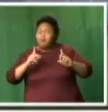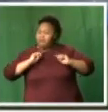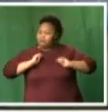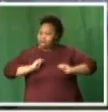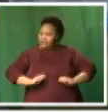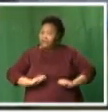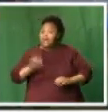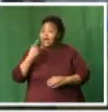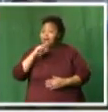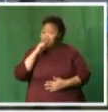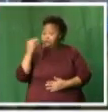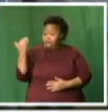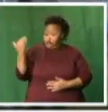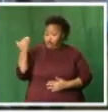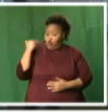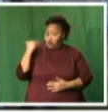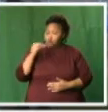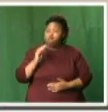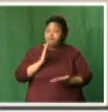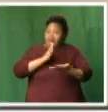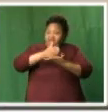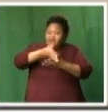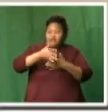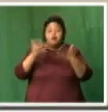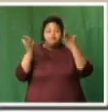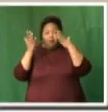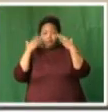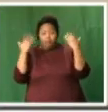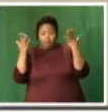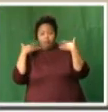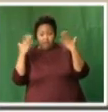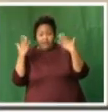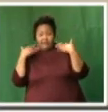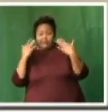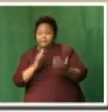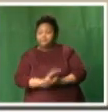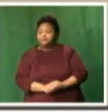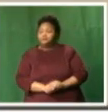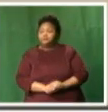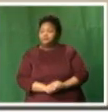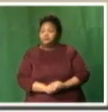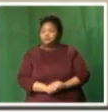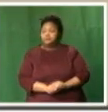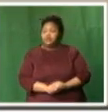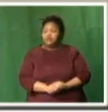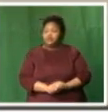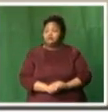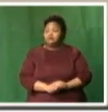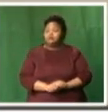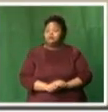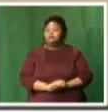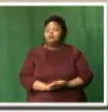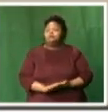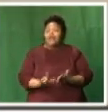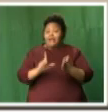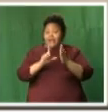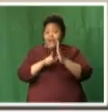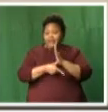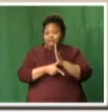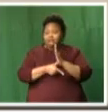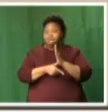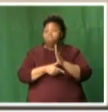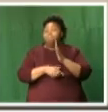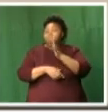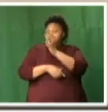ukuthi mabefika bathole kuphumula then bese kuthi late in the afternoon bahamba baya